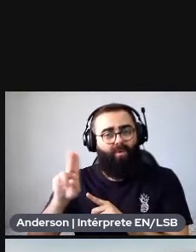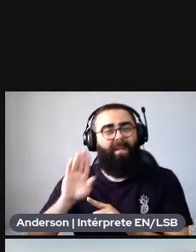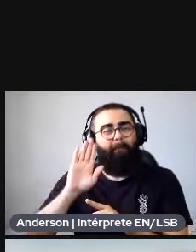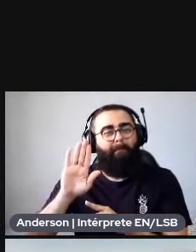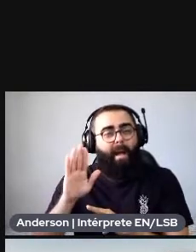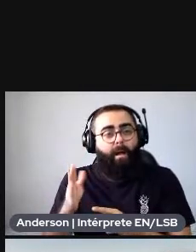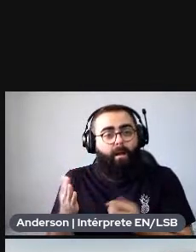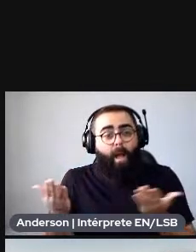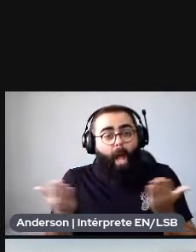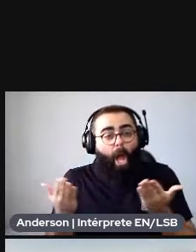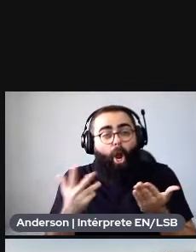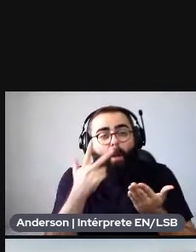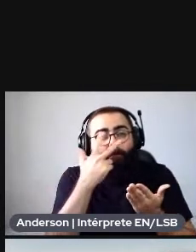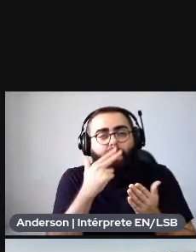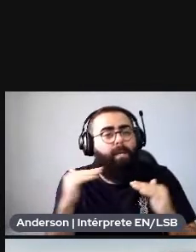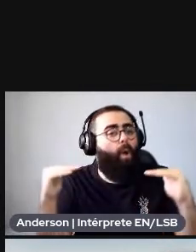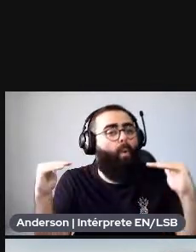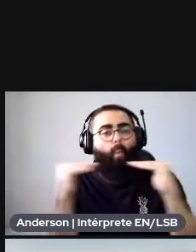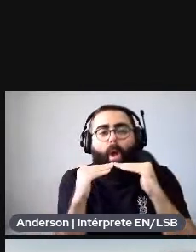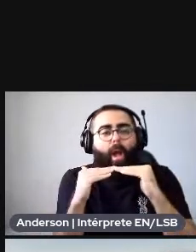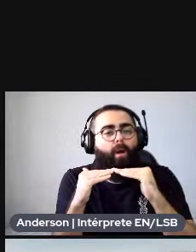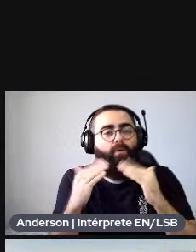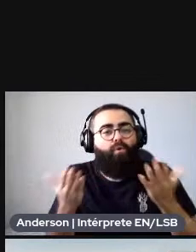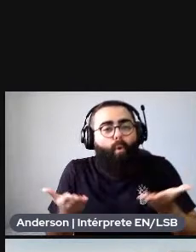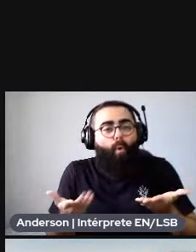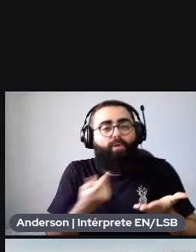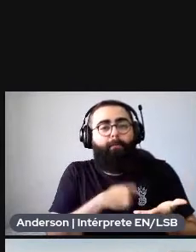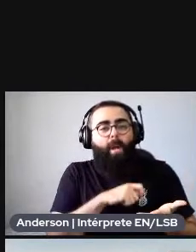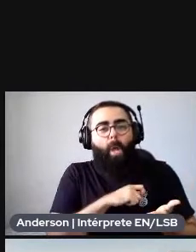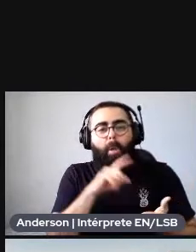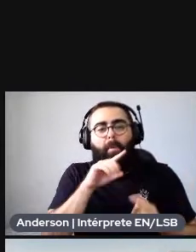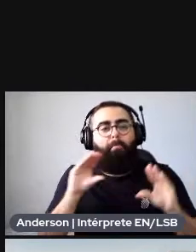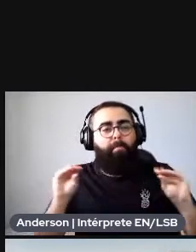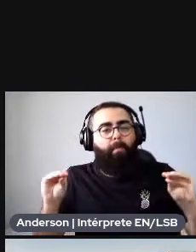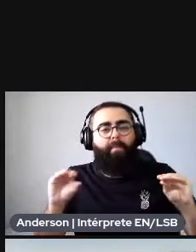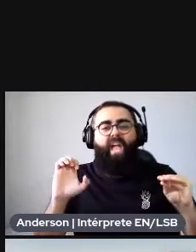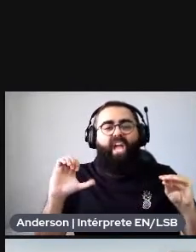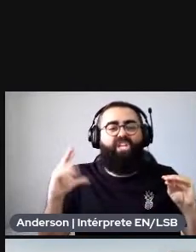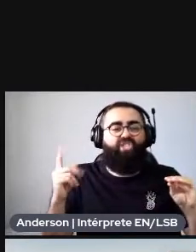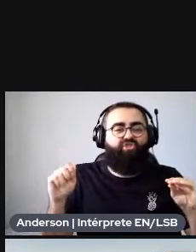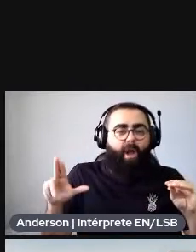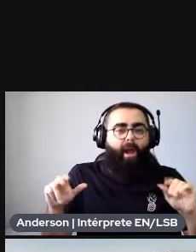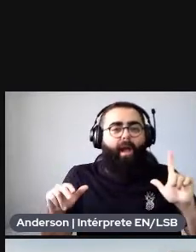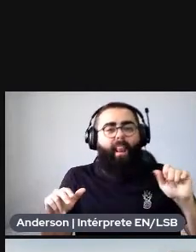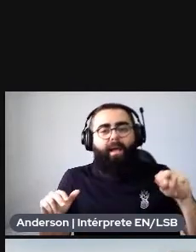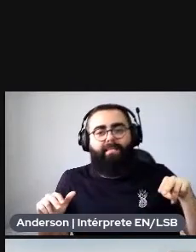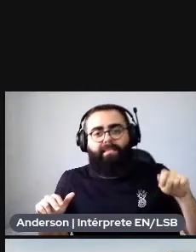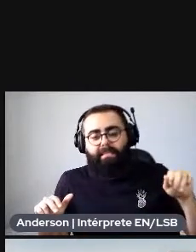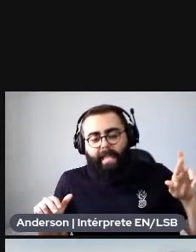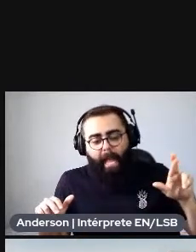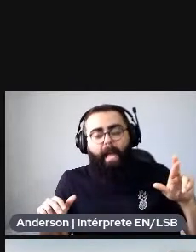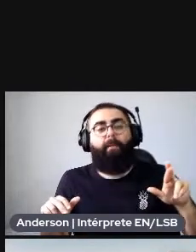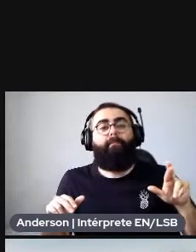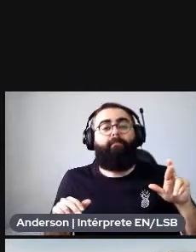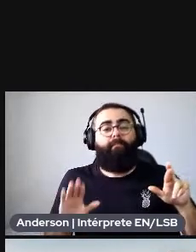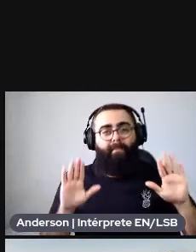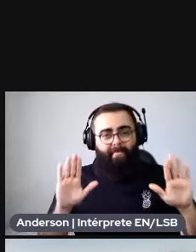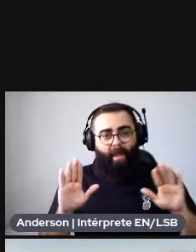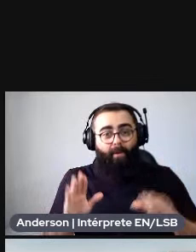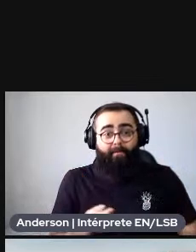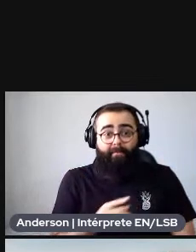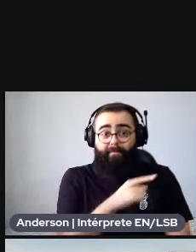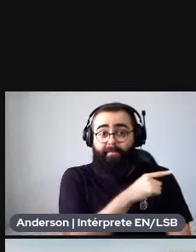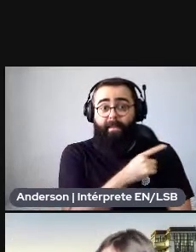Spanish. Now, the other productivity measures, and this is interesting, namely of type token ratio and hapax